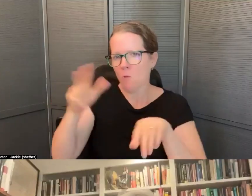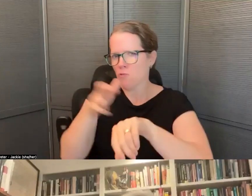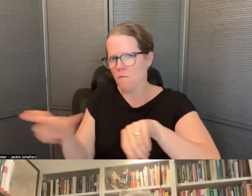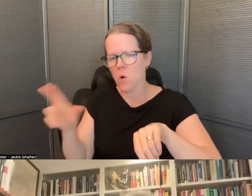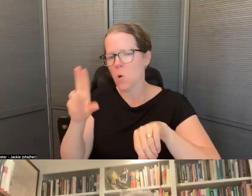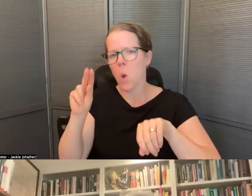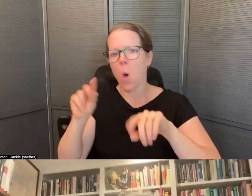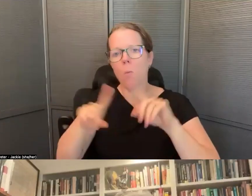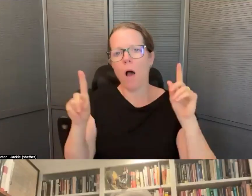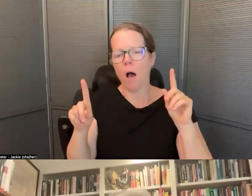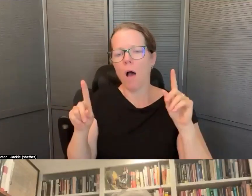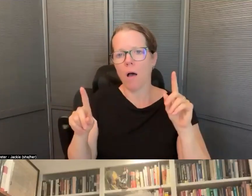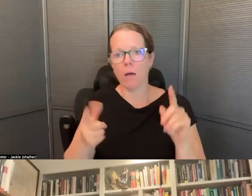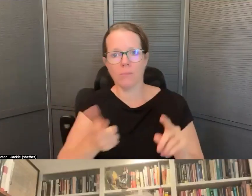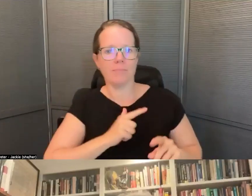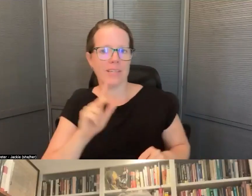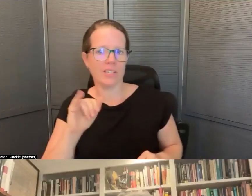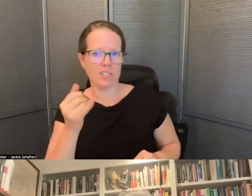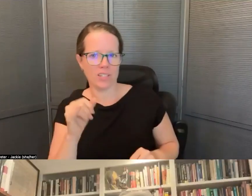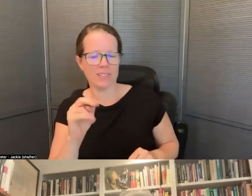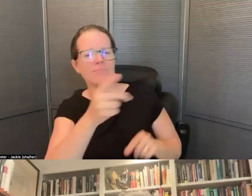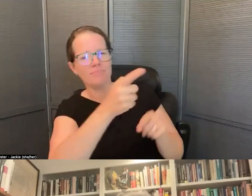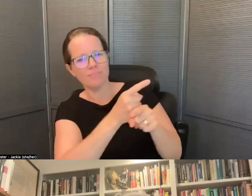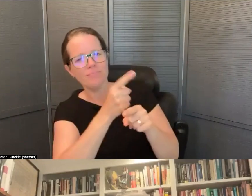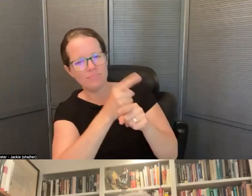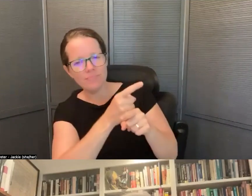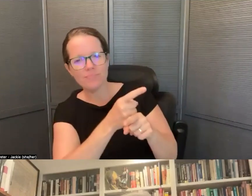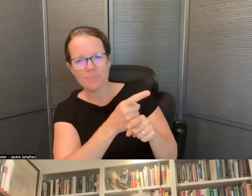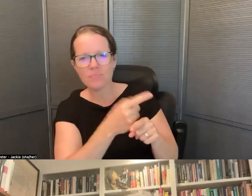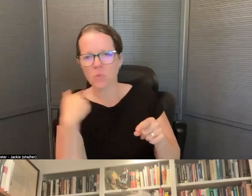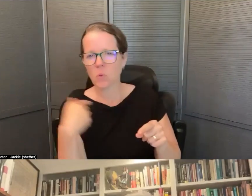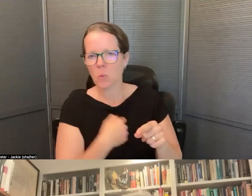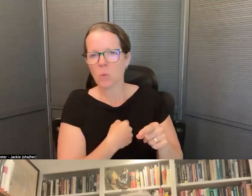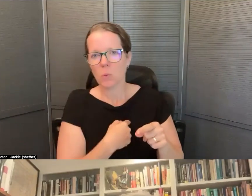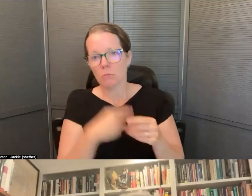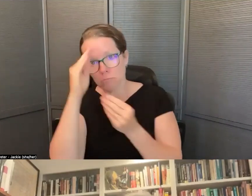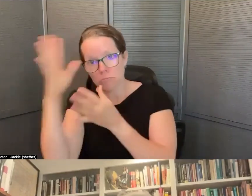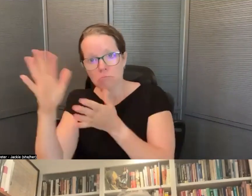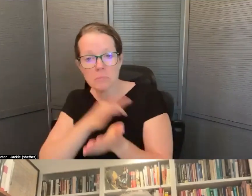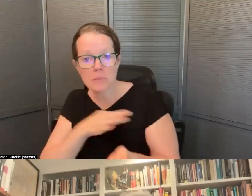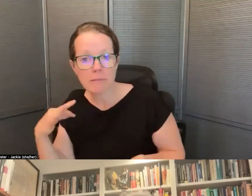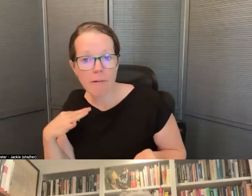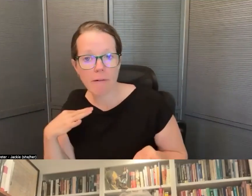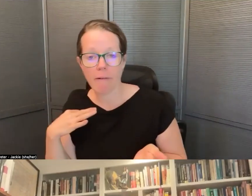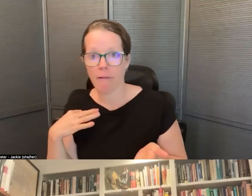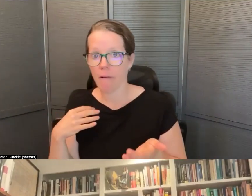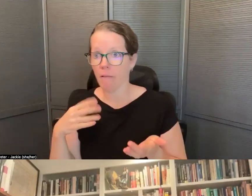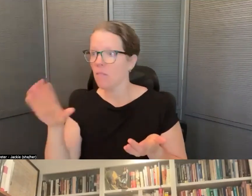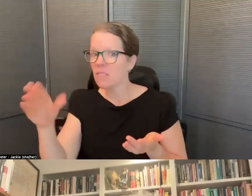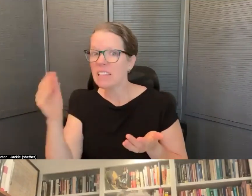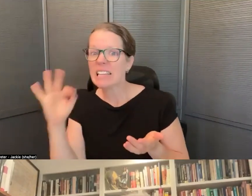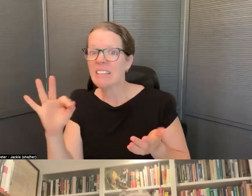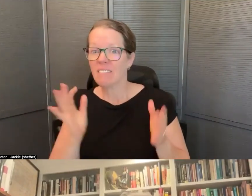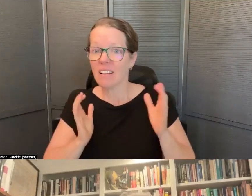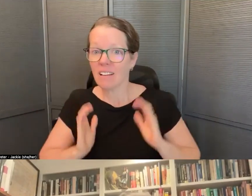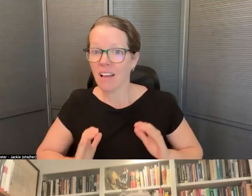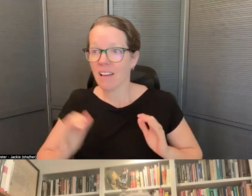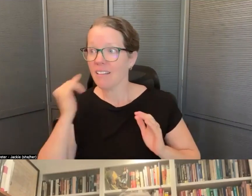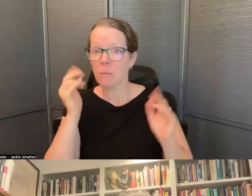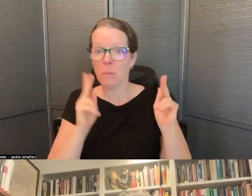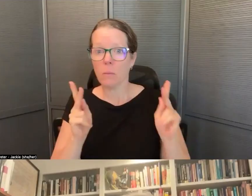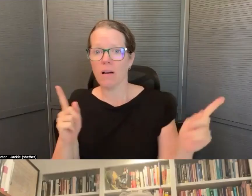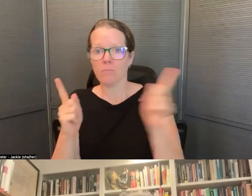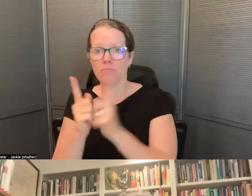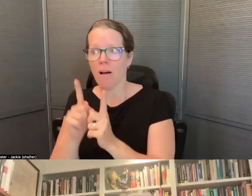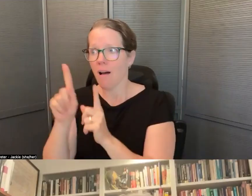Yes. Within our programs, we were letting staff know and encouraging staff to answer questions, and informed other